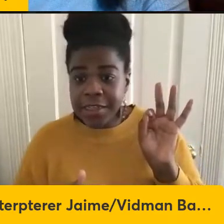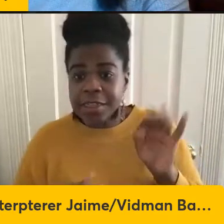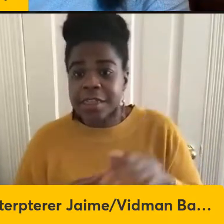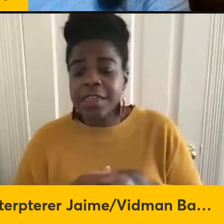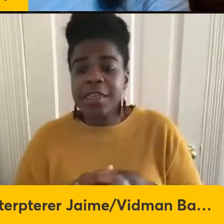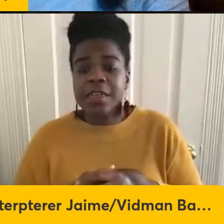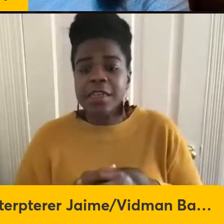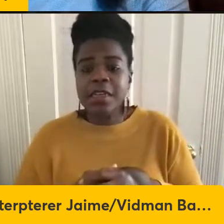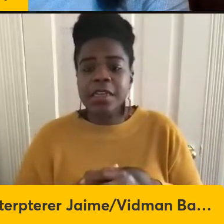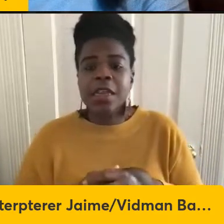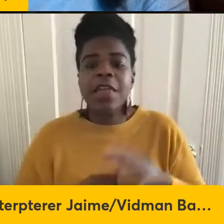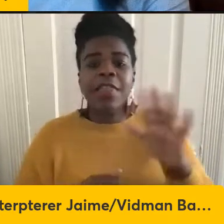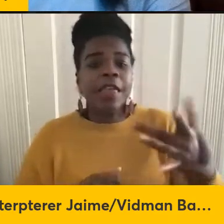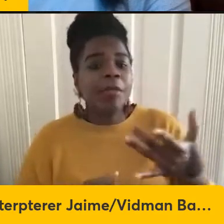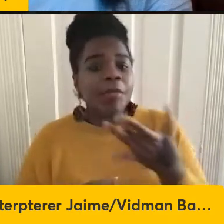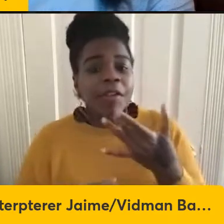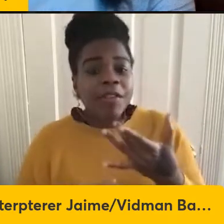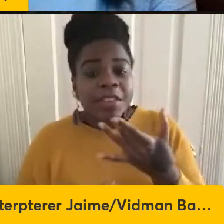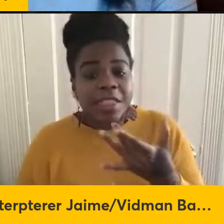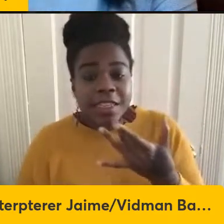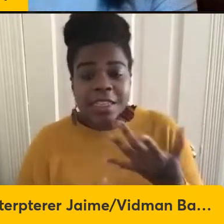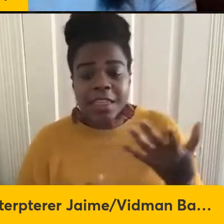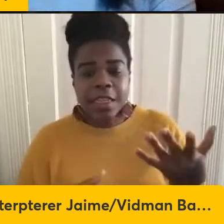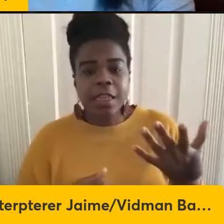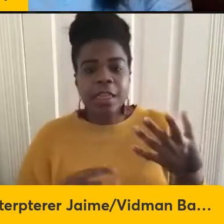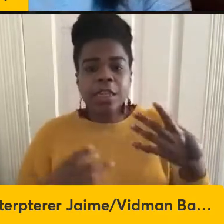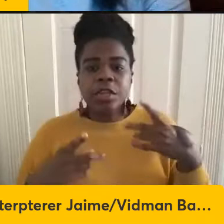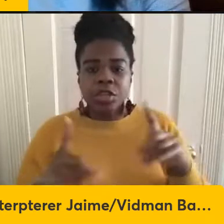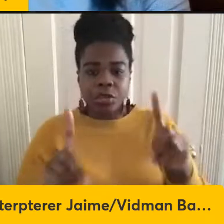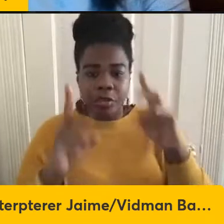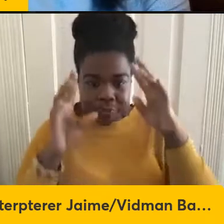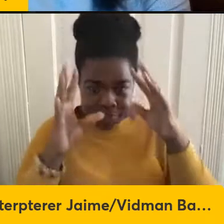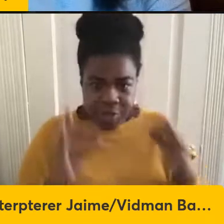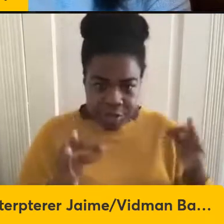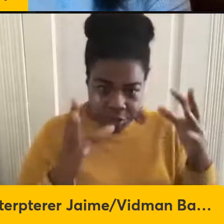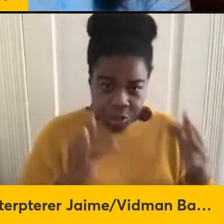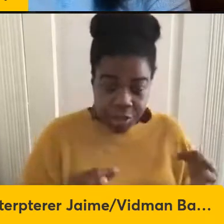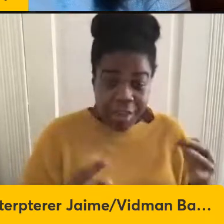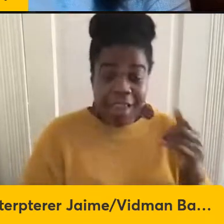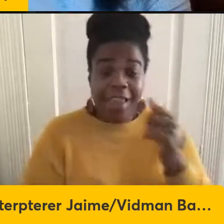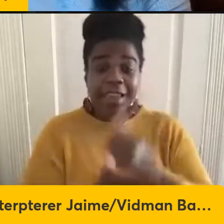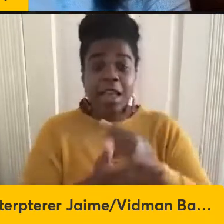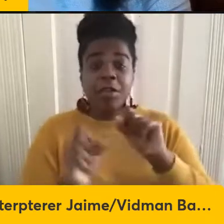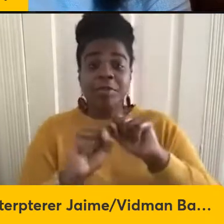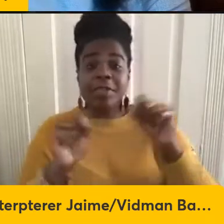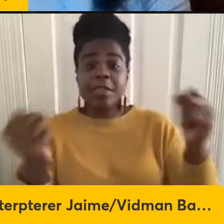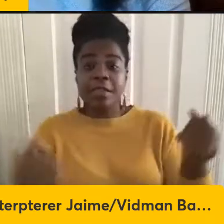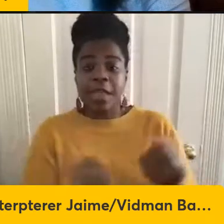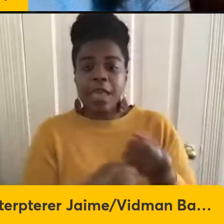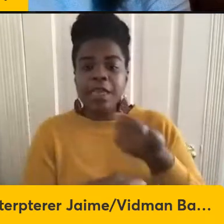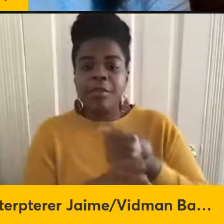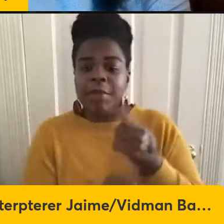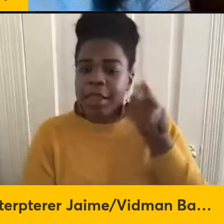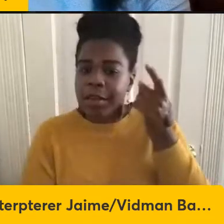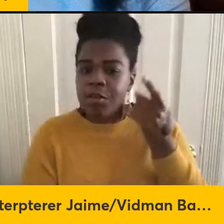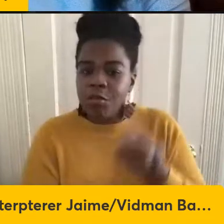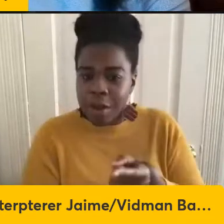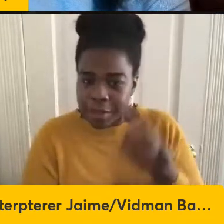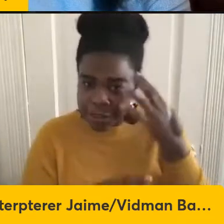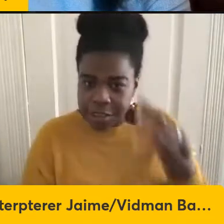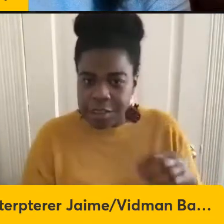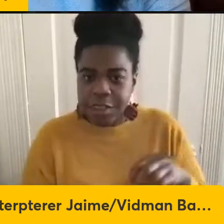their preferences while making decisions and while helping society make the right decisions within